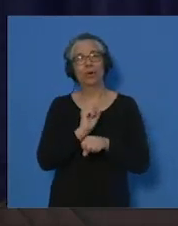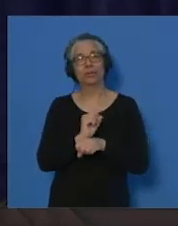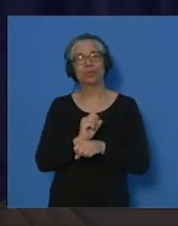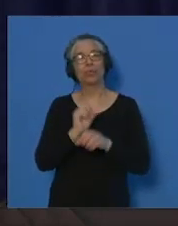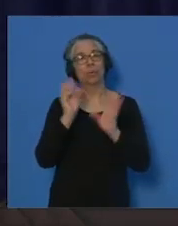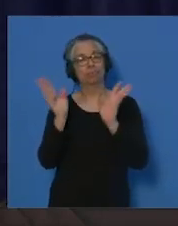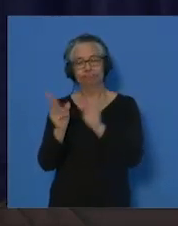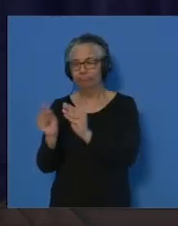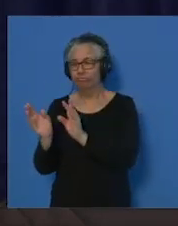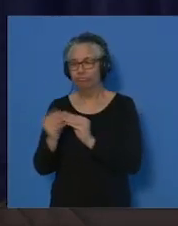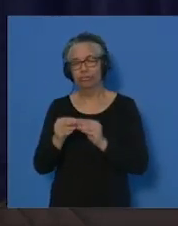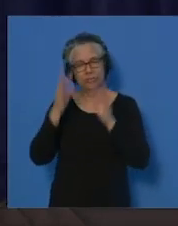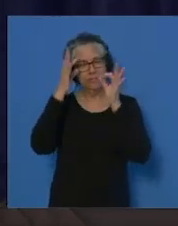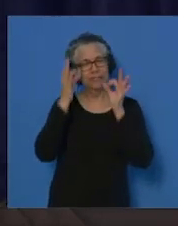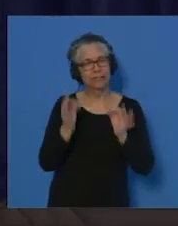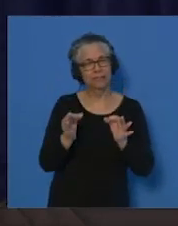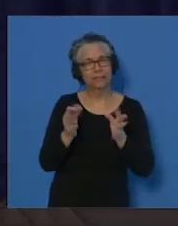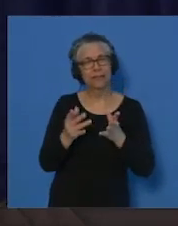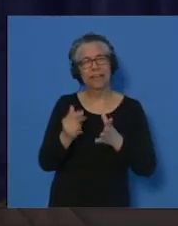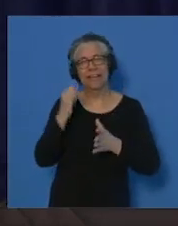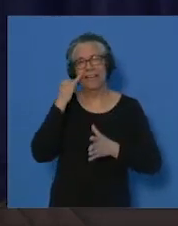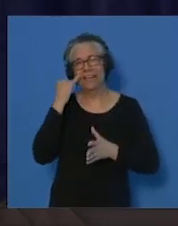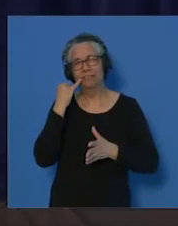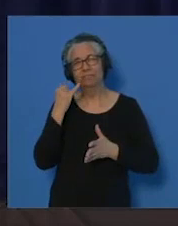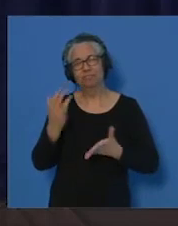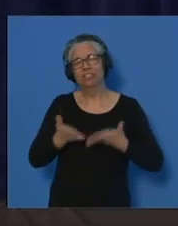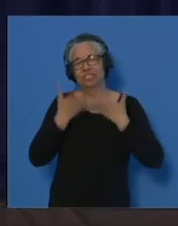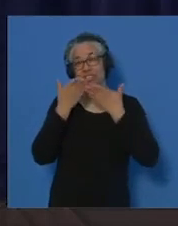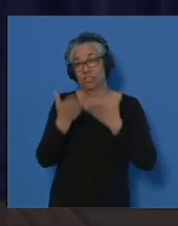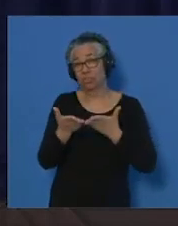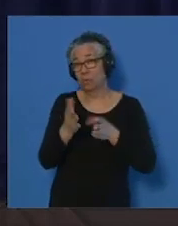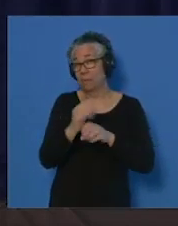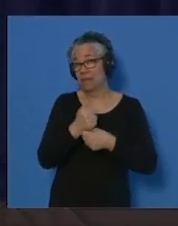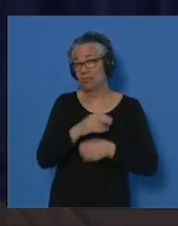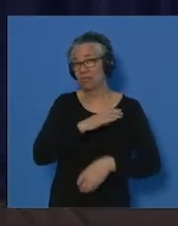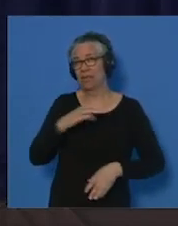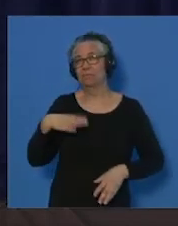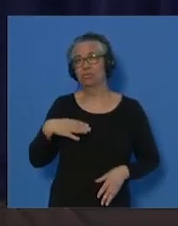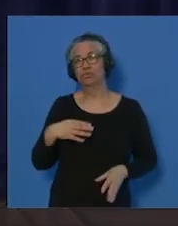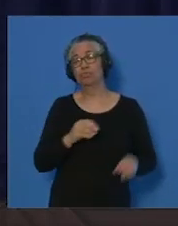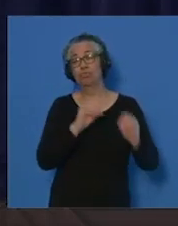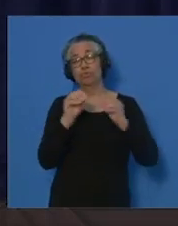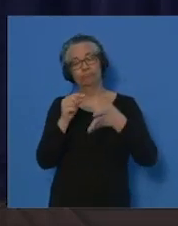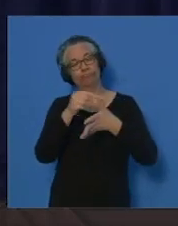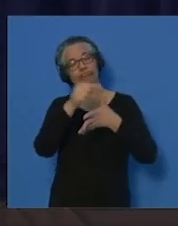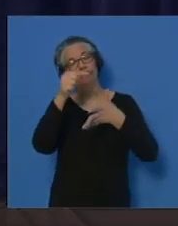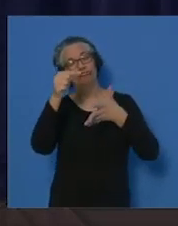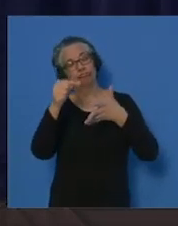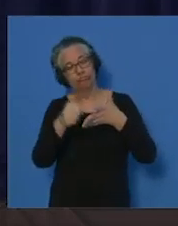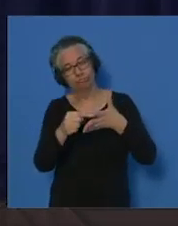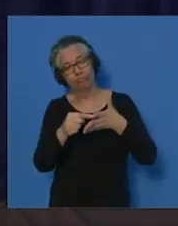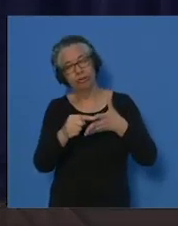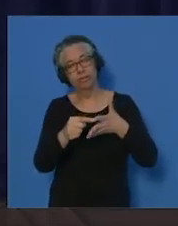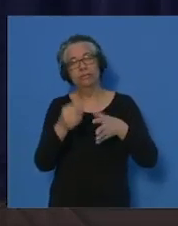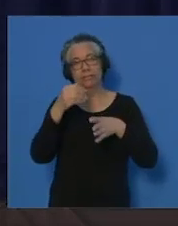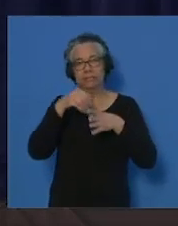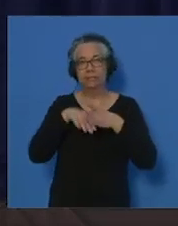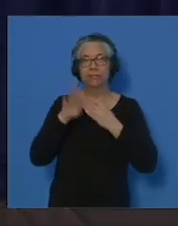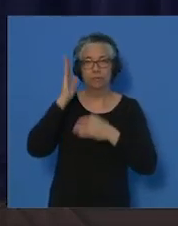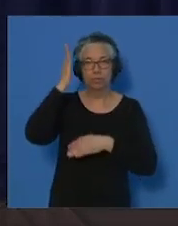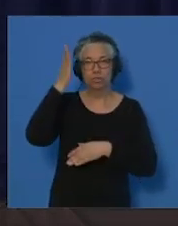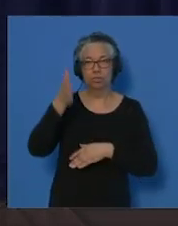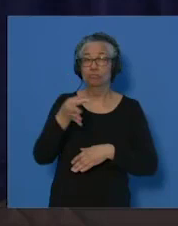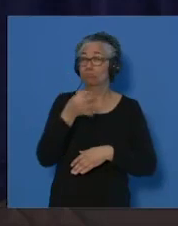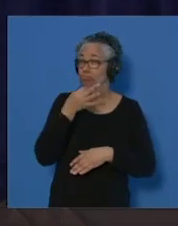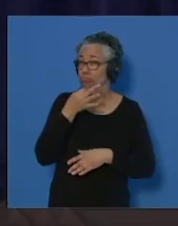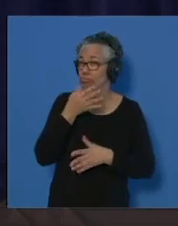or not an official recommendation will be made to the cabinet on moving to phase 2 at some point in time in the near future. And I look